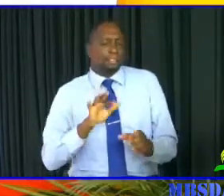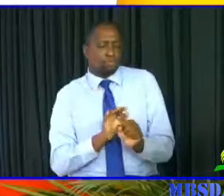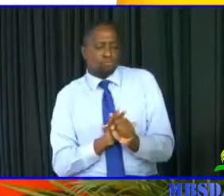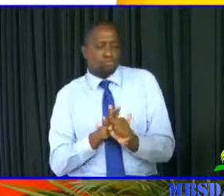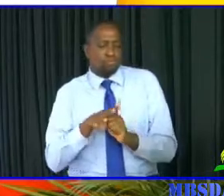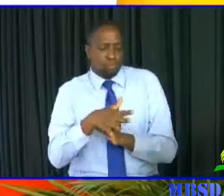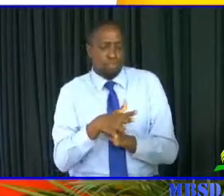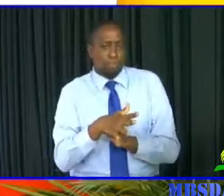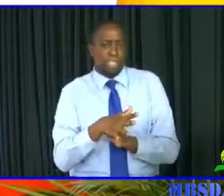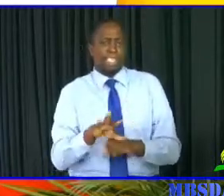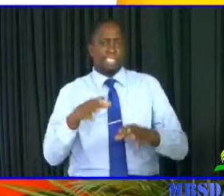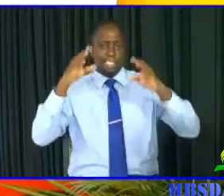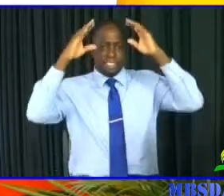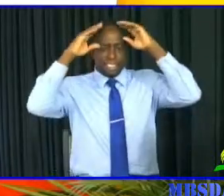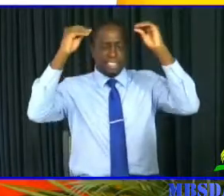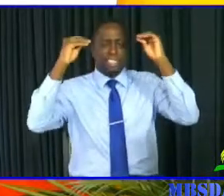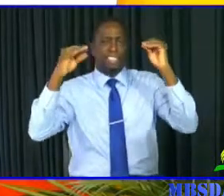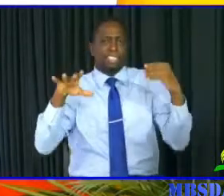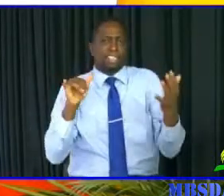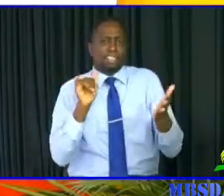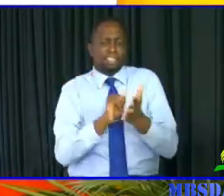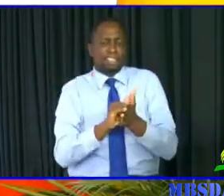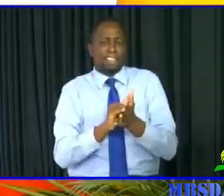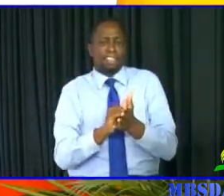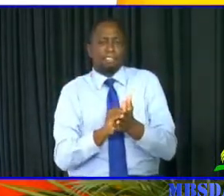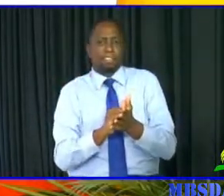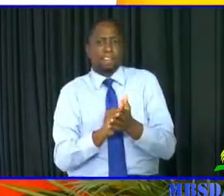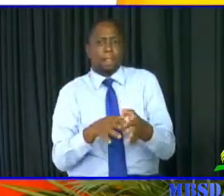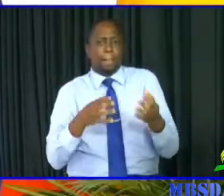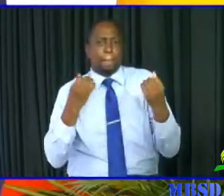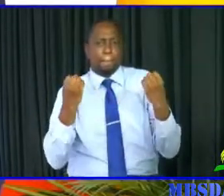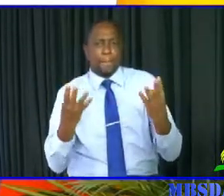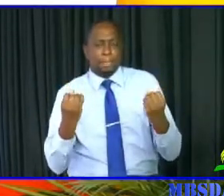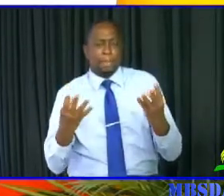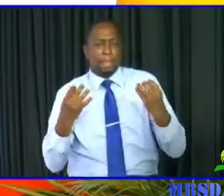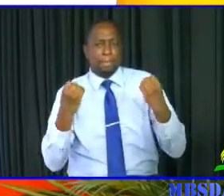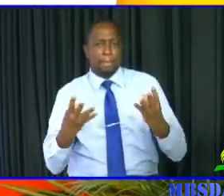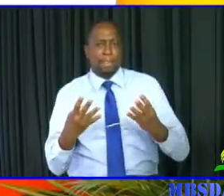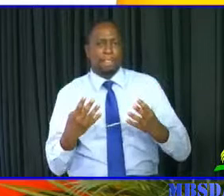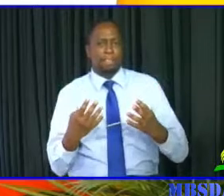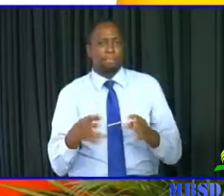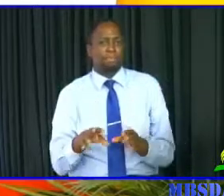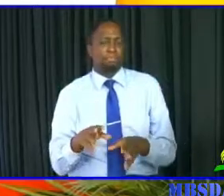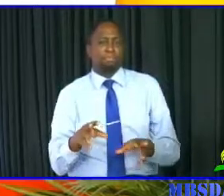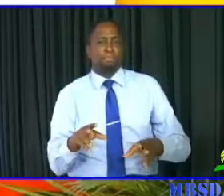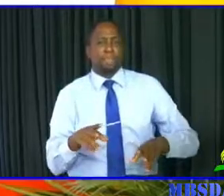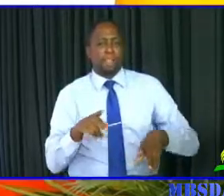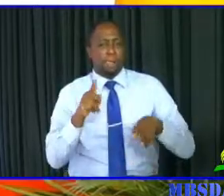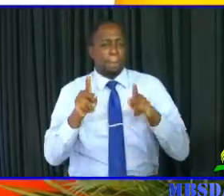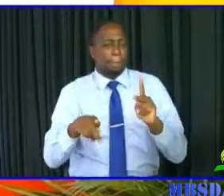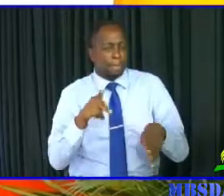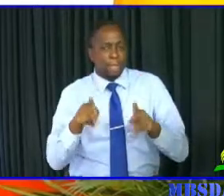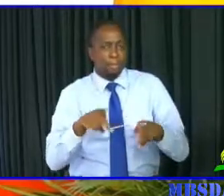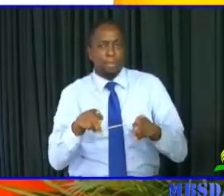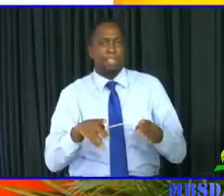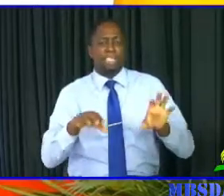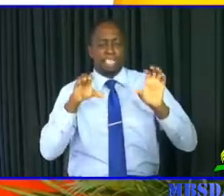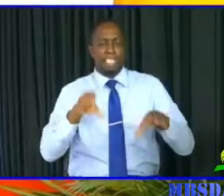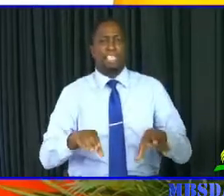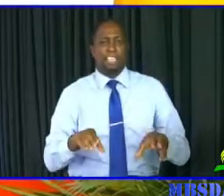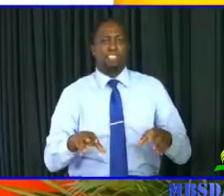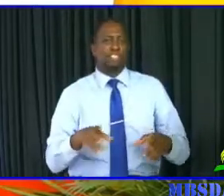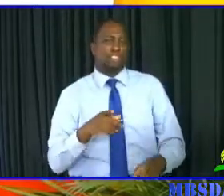many independent nations around the world, very few, if any, can truly survive on their own.